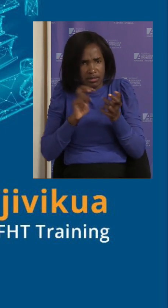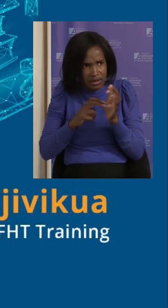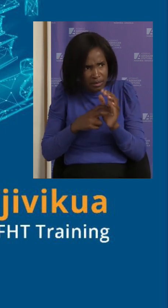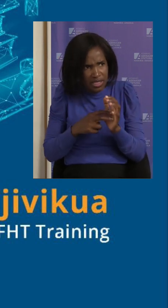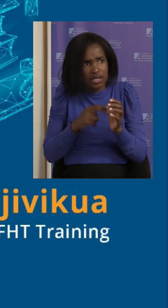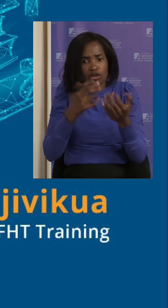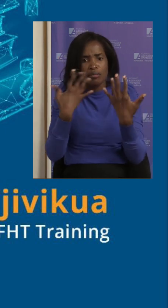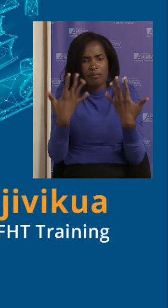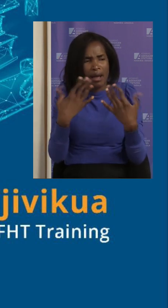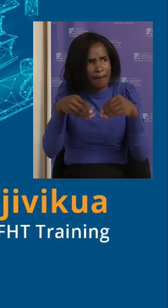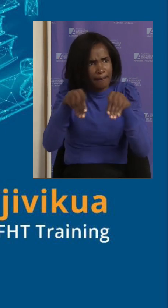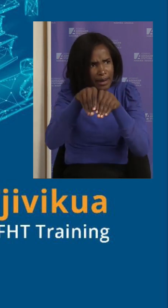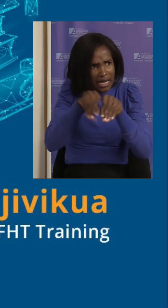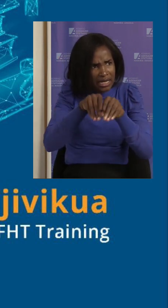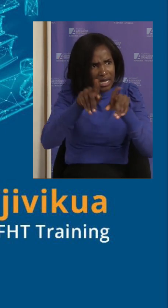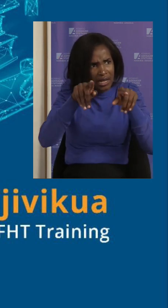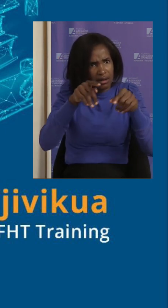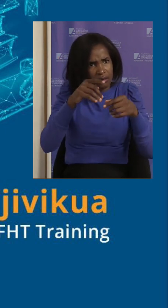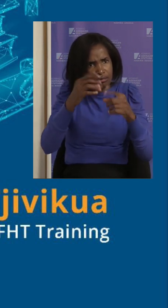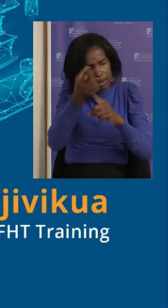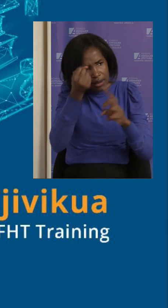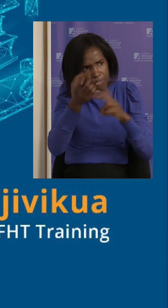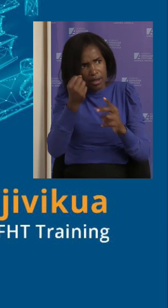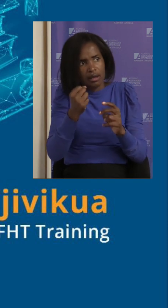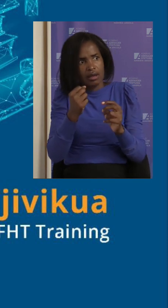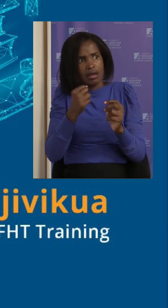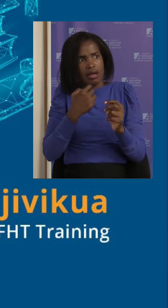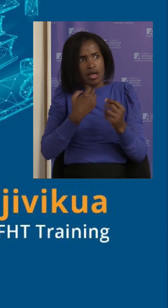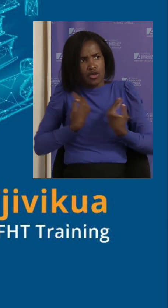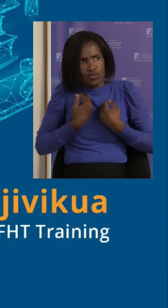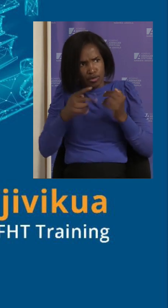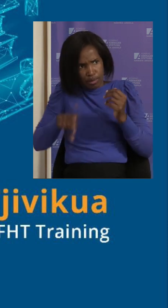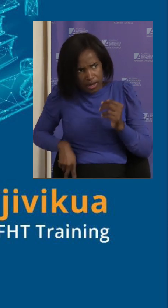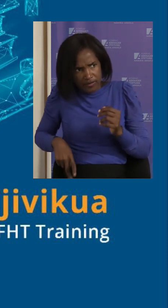practical outcomes that benefits them and their communities.